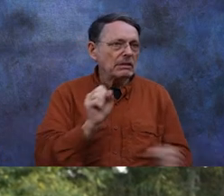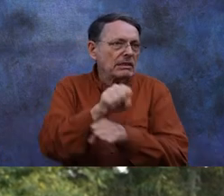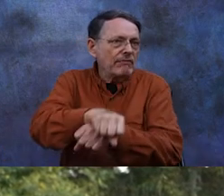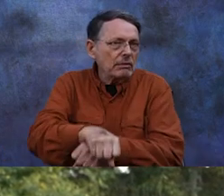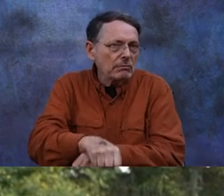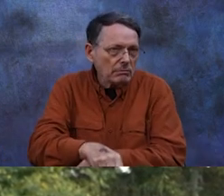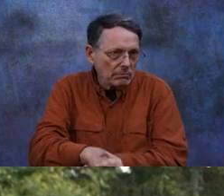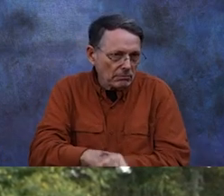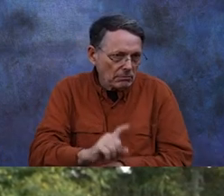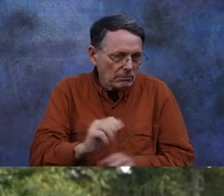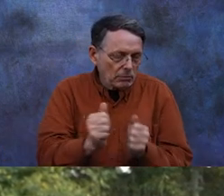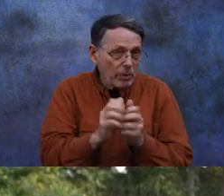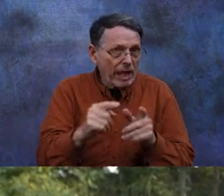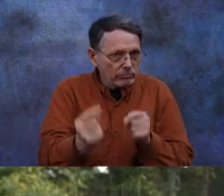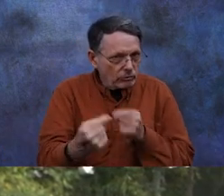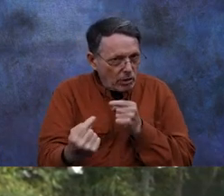without struggle,